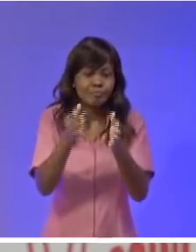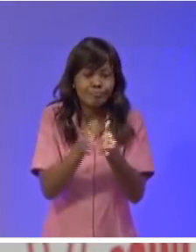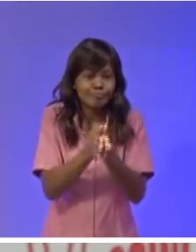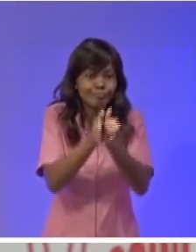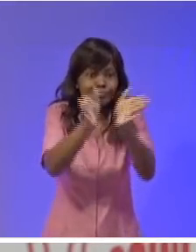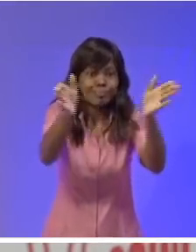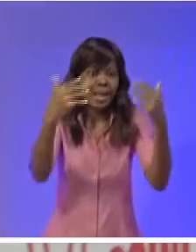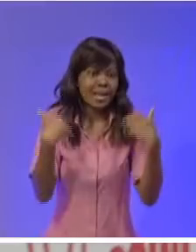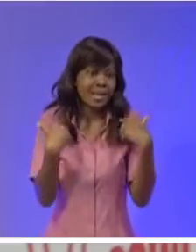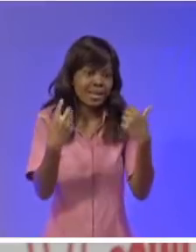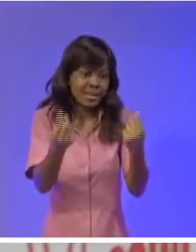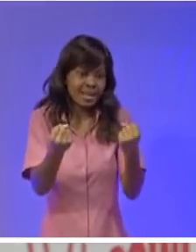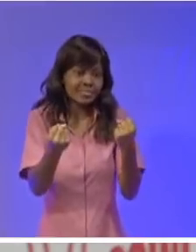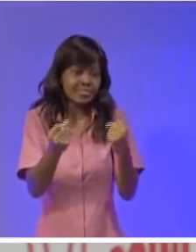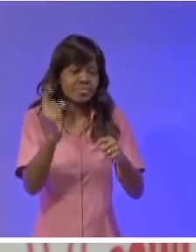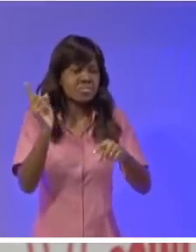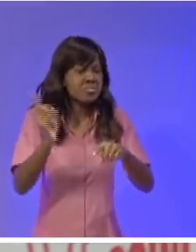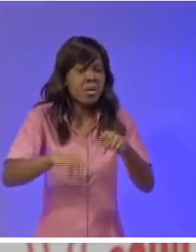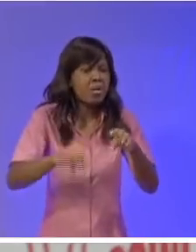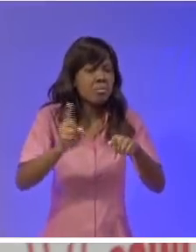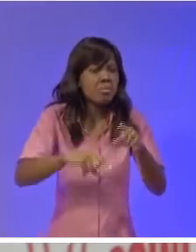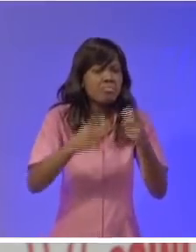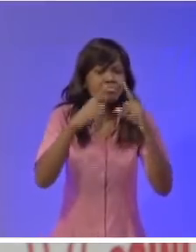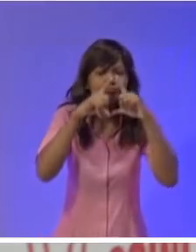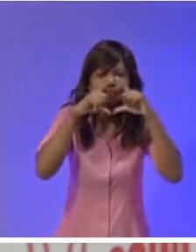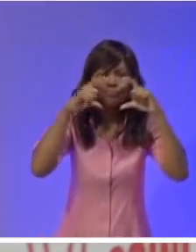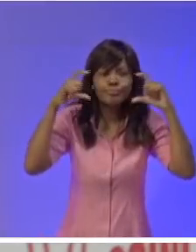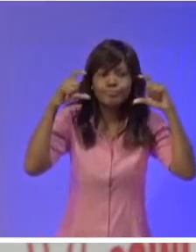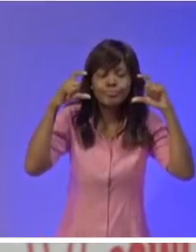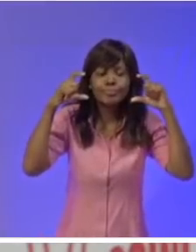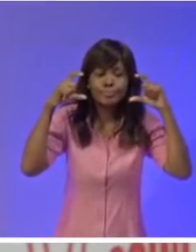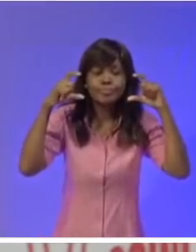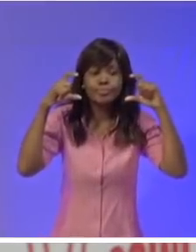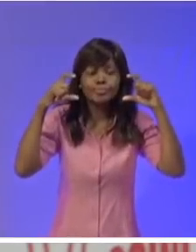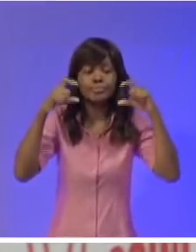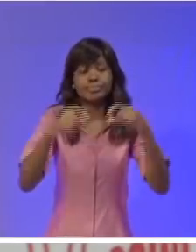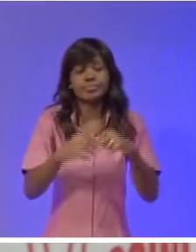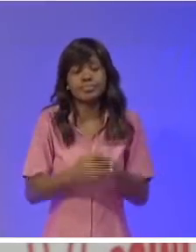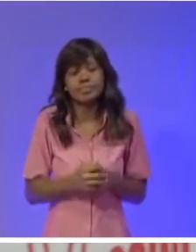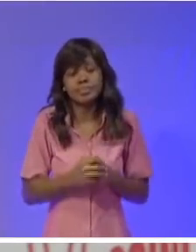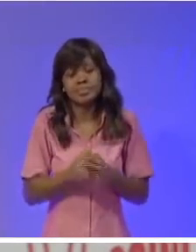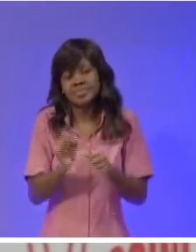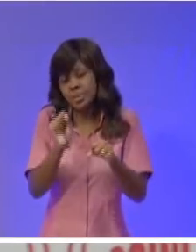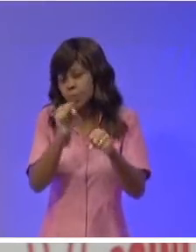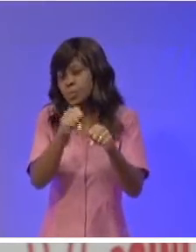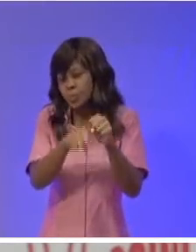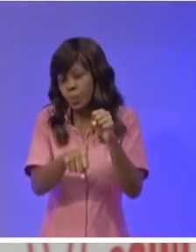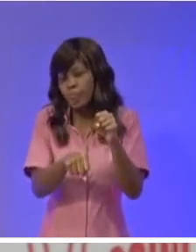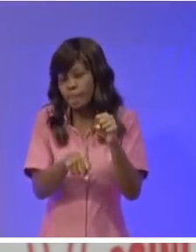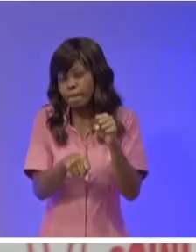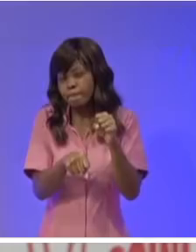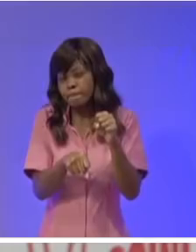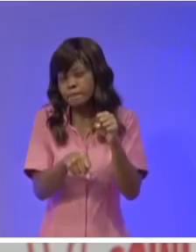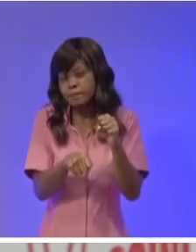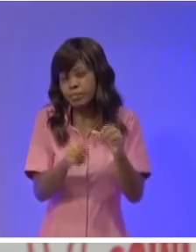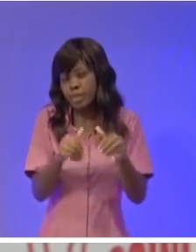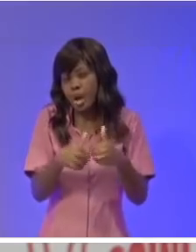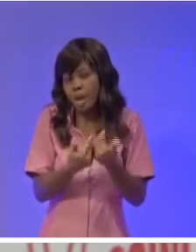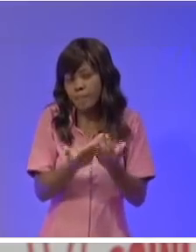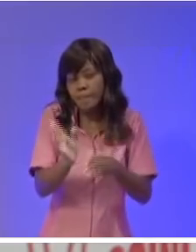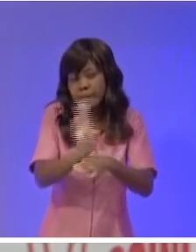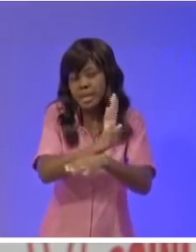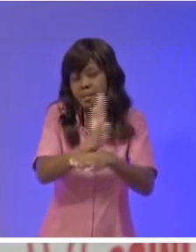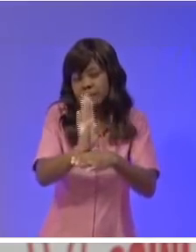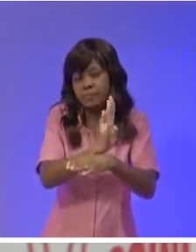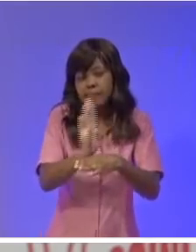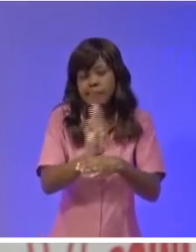wear masking, for example, in terms of the general hygiene and general way you carry yourself with that particular disease. It